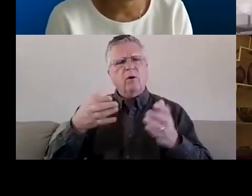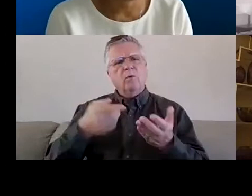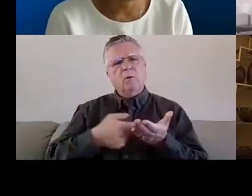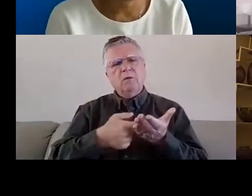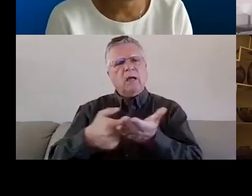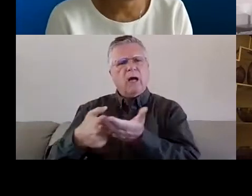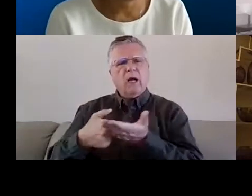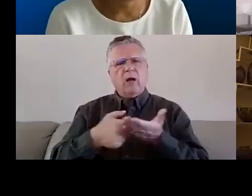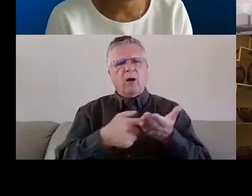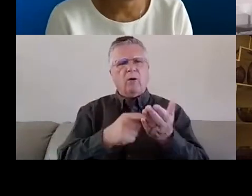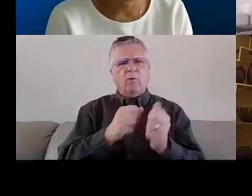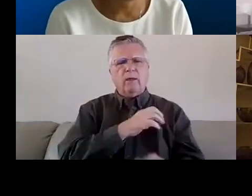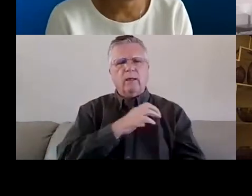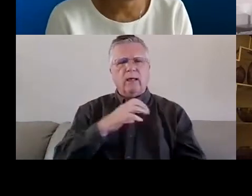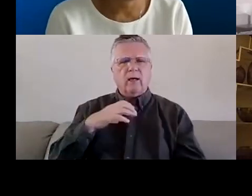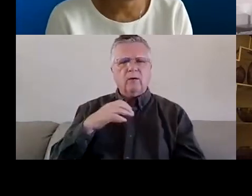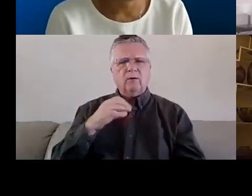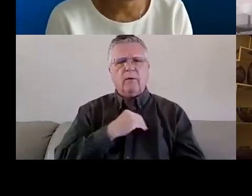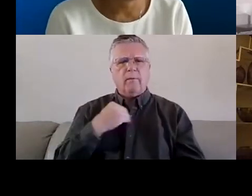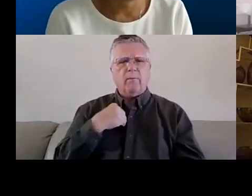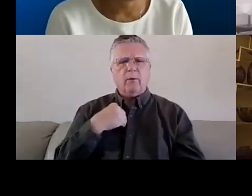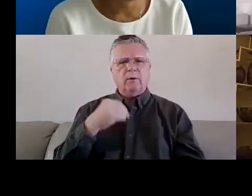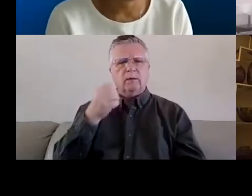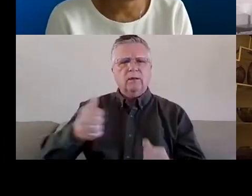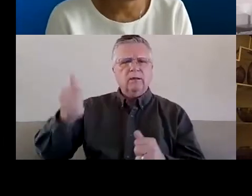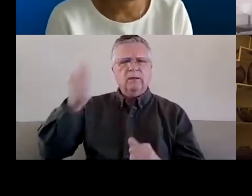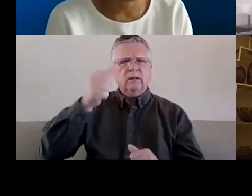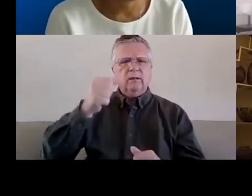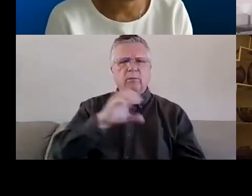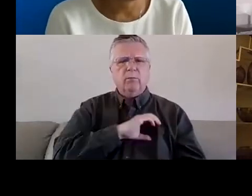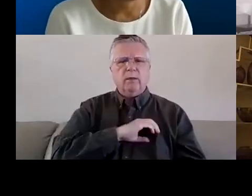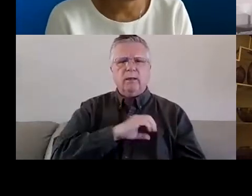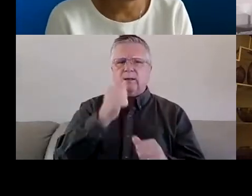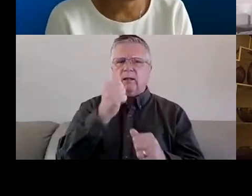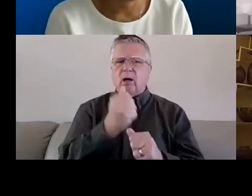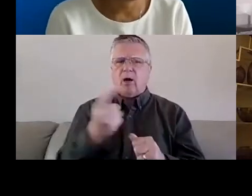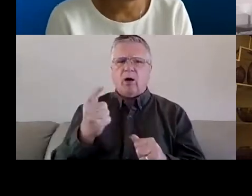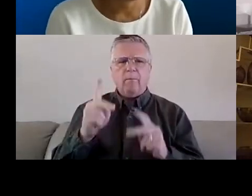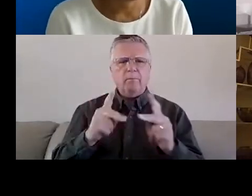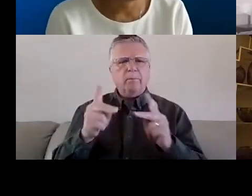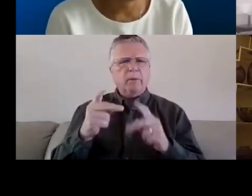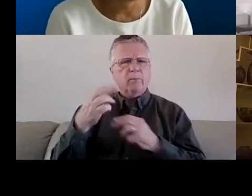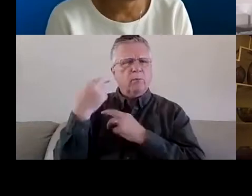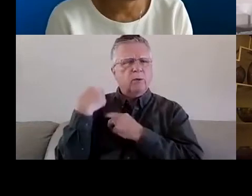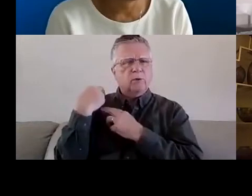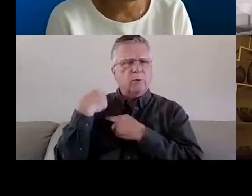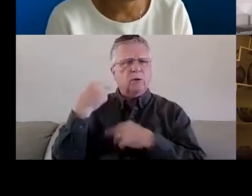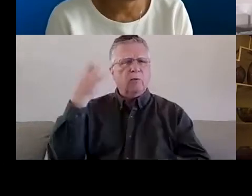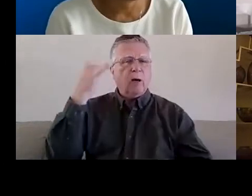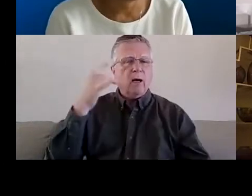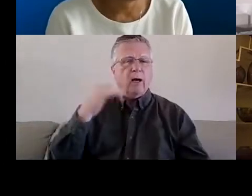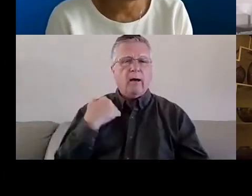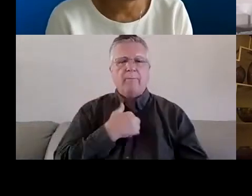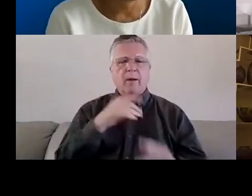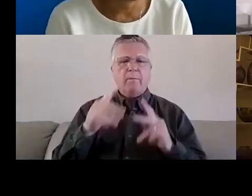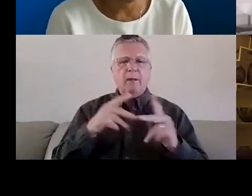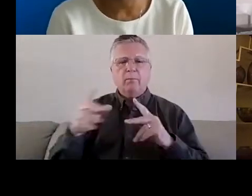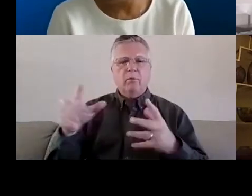members, chiefs of police, and everybody in charge, because our people are being violated, our rights are